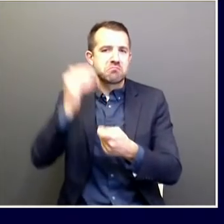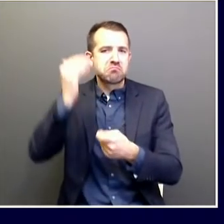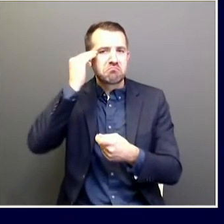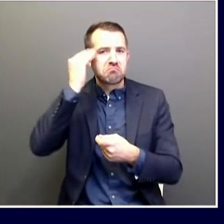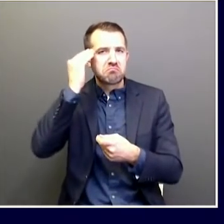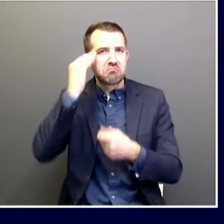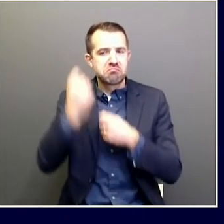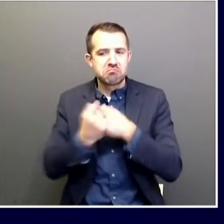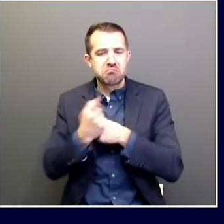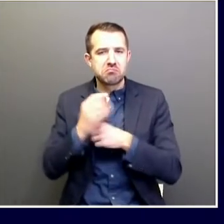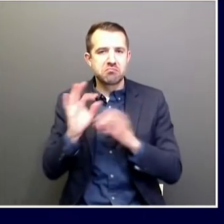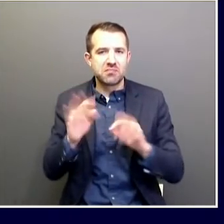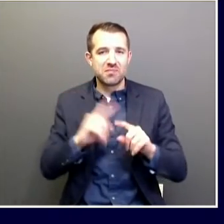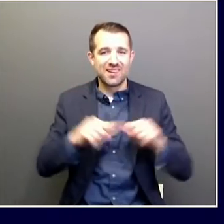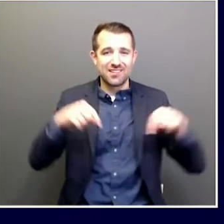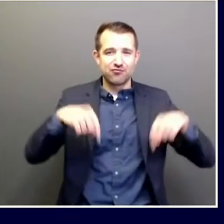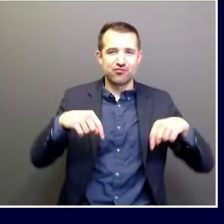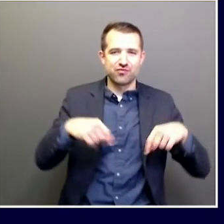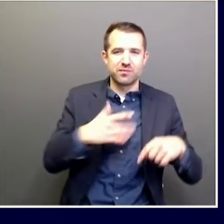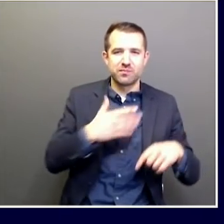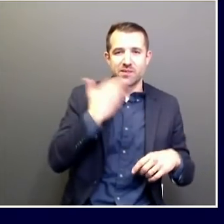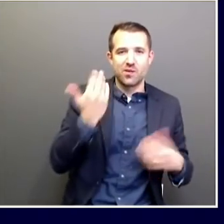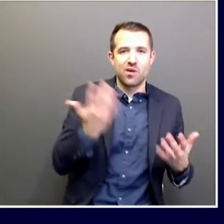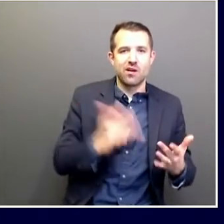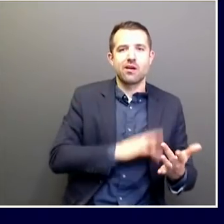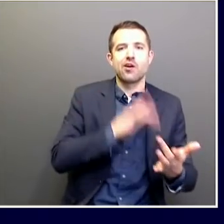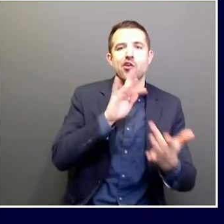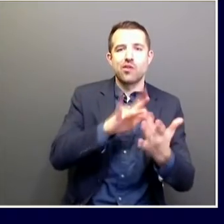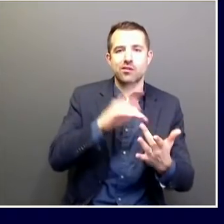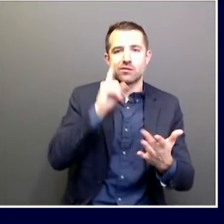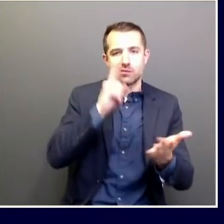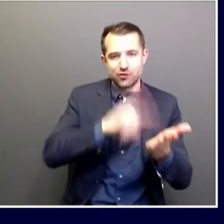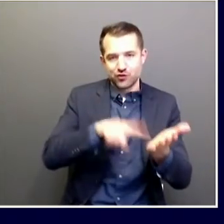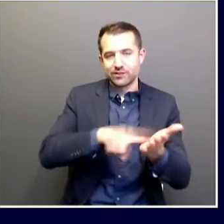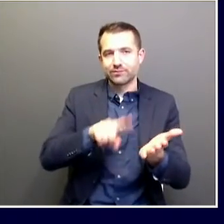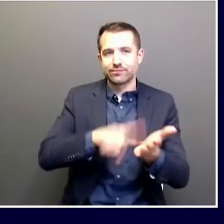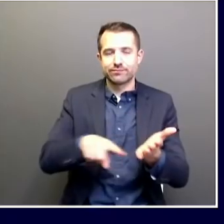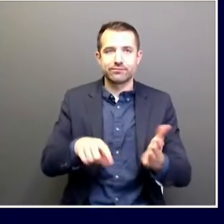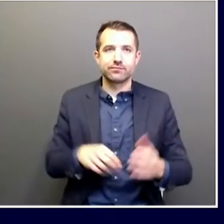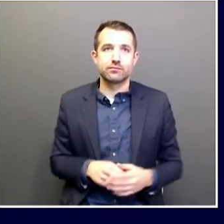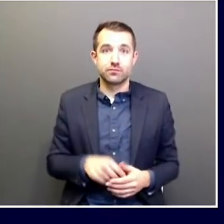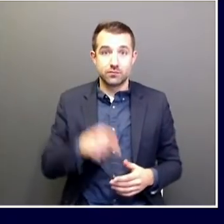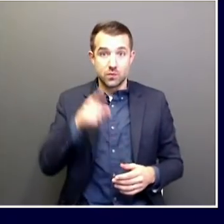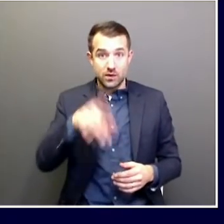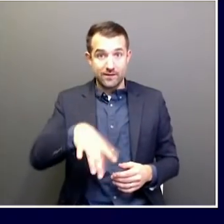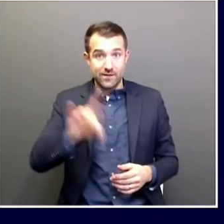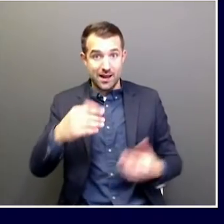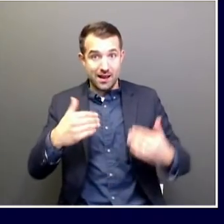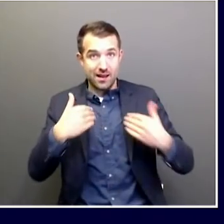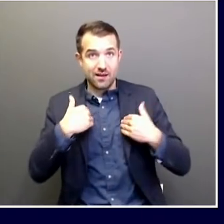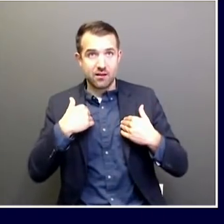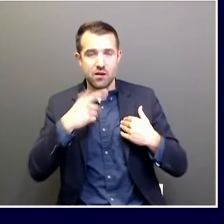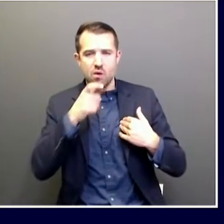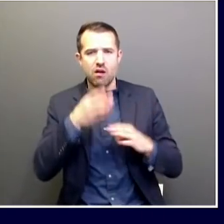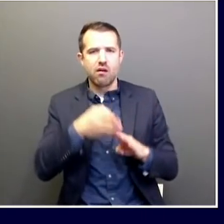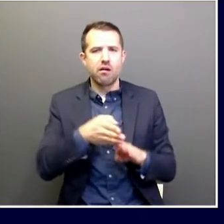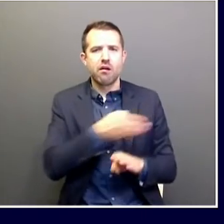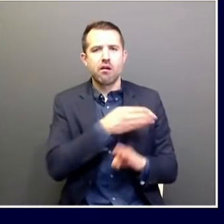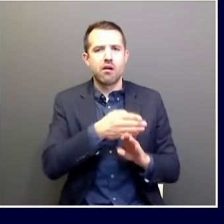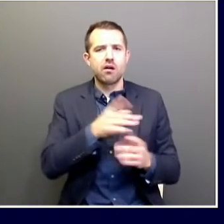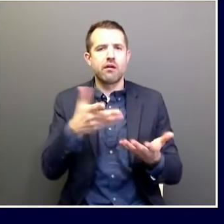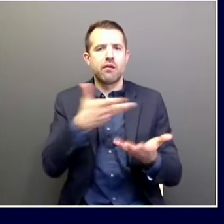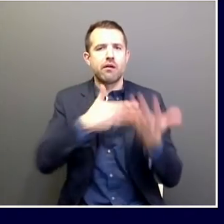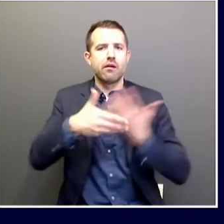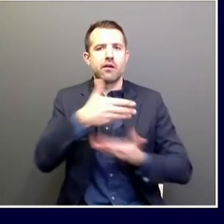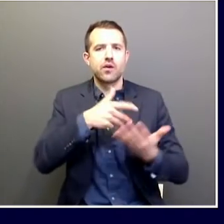still doing. Someone's positive, we work with them to identify who their contacts are, and then we enroll them in the monitoring system that